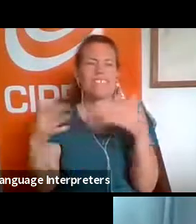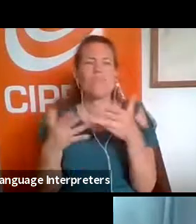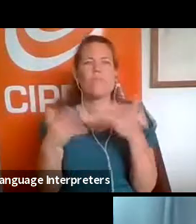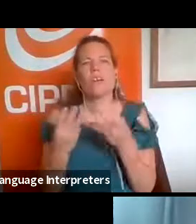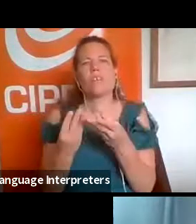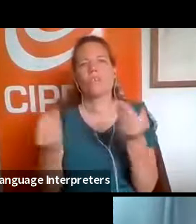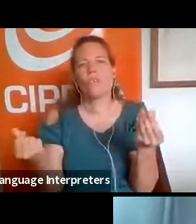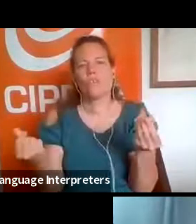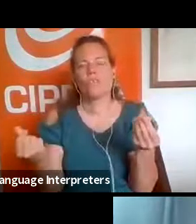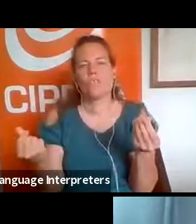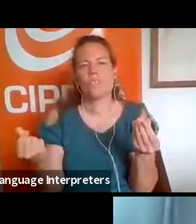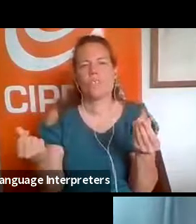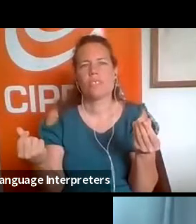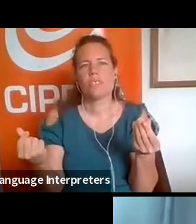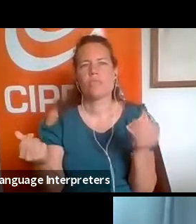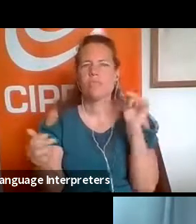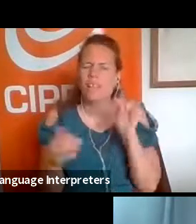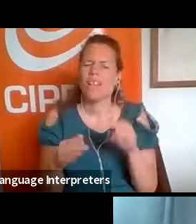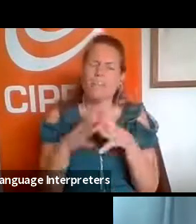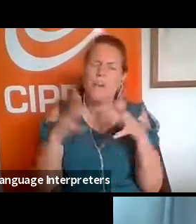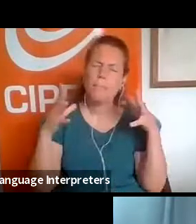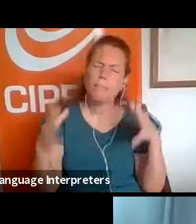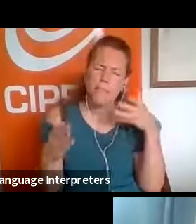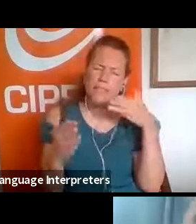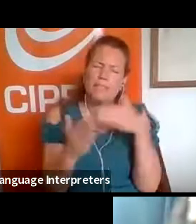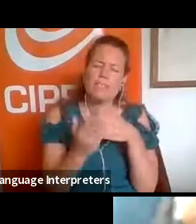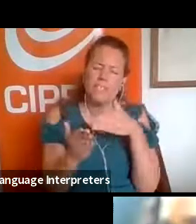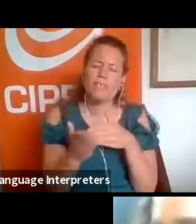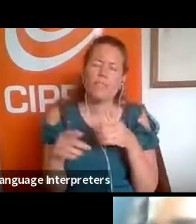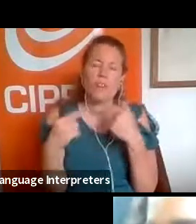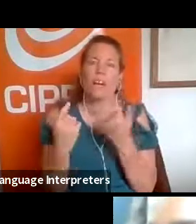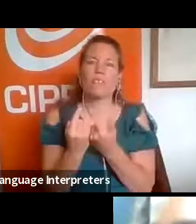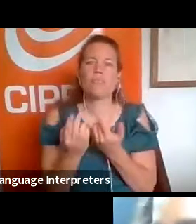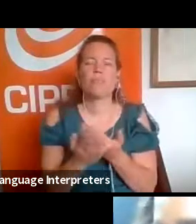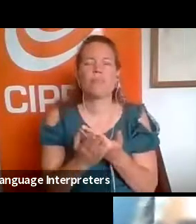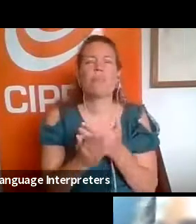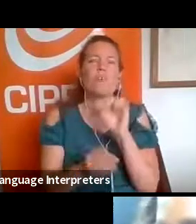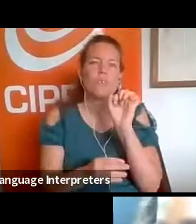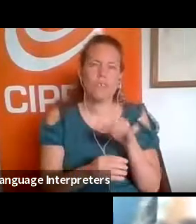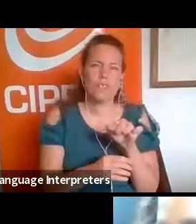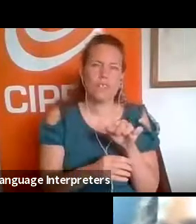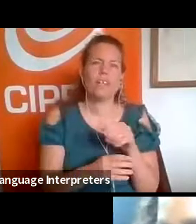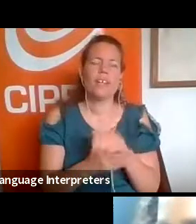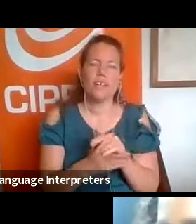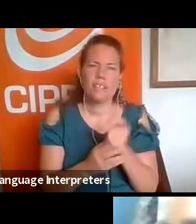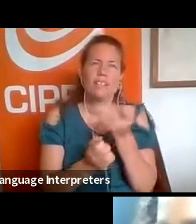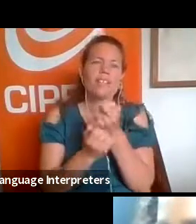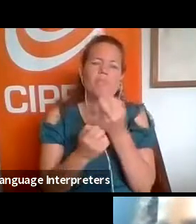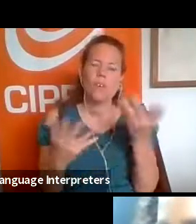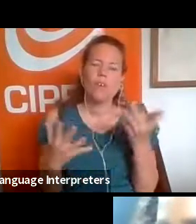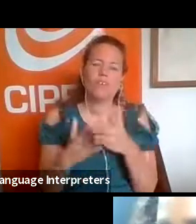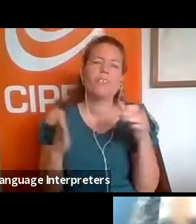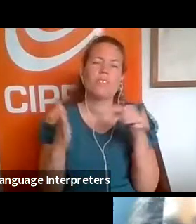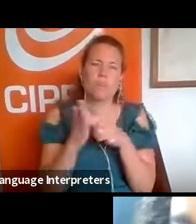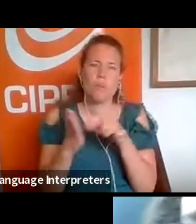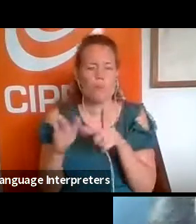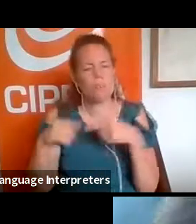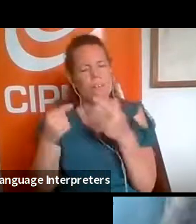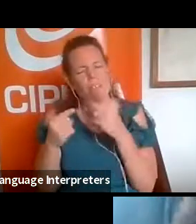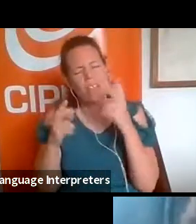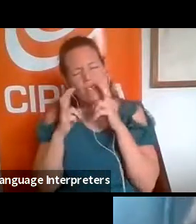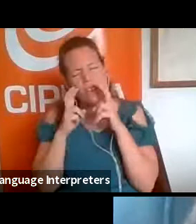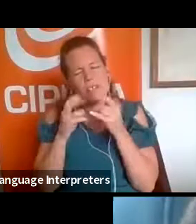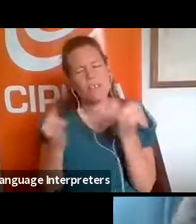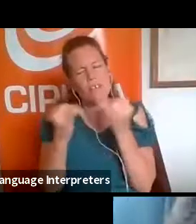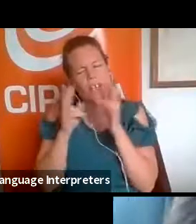as a very big issue for us. So yes, there is all these problems, but as we're trying to find solutions, it's very hard